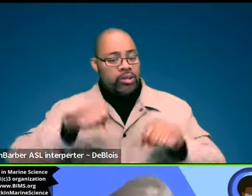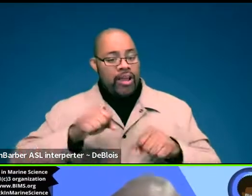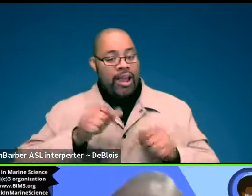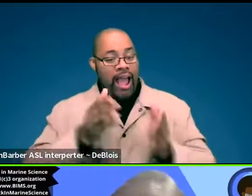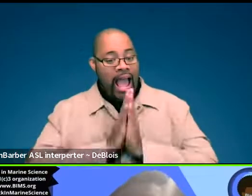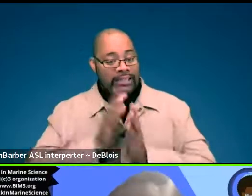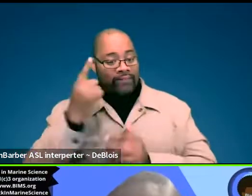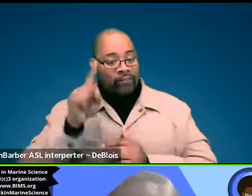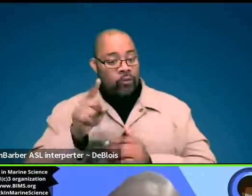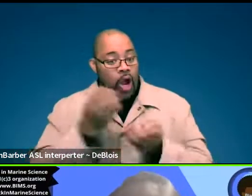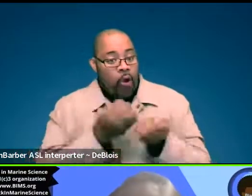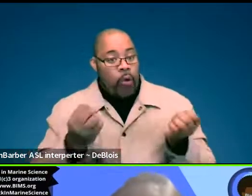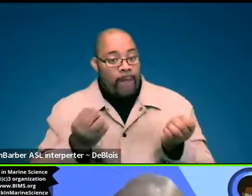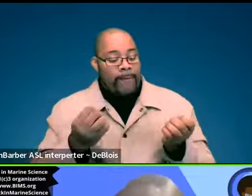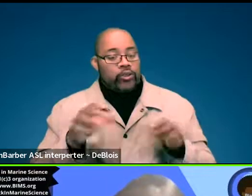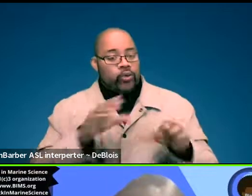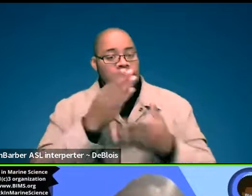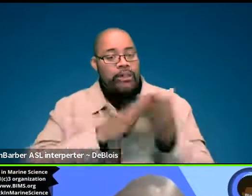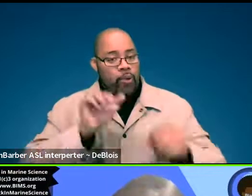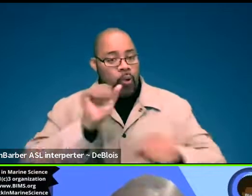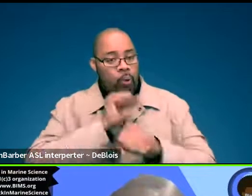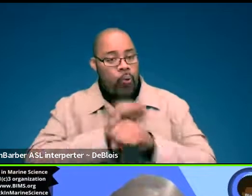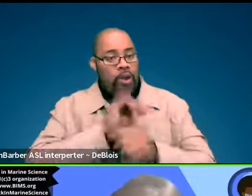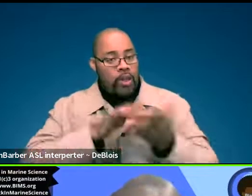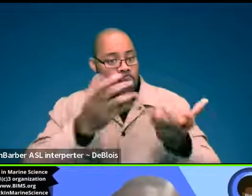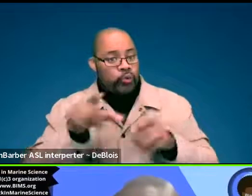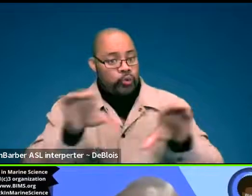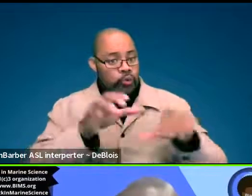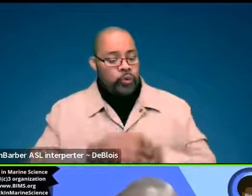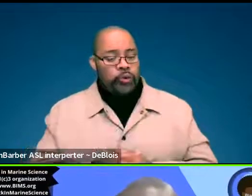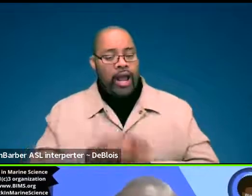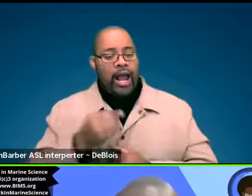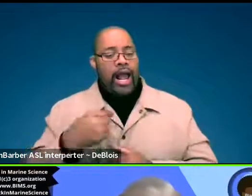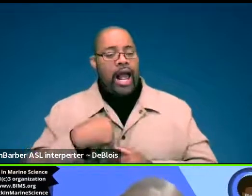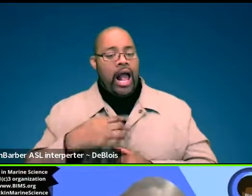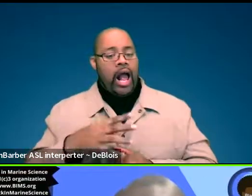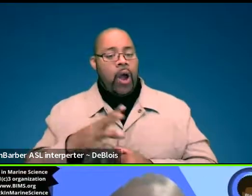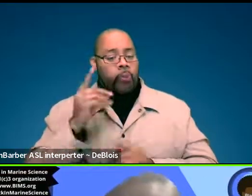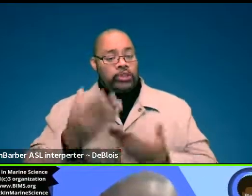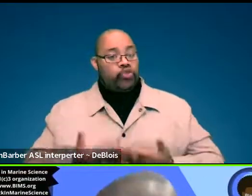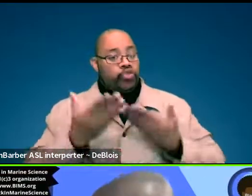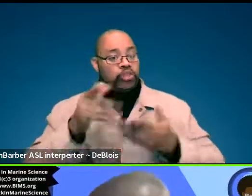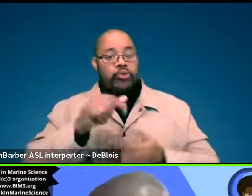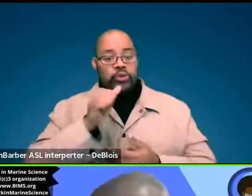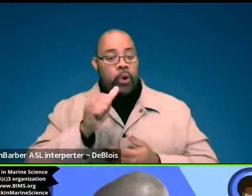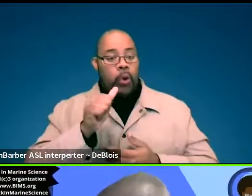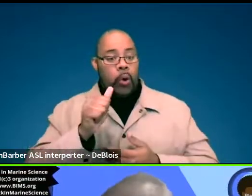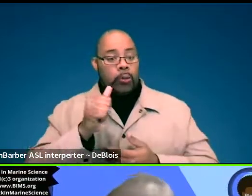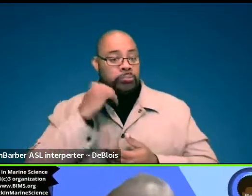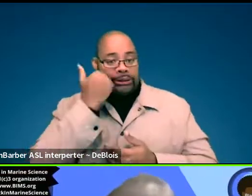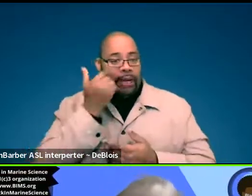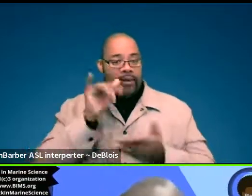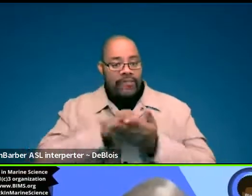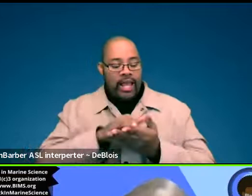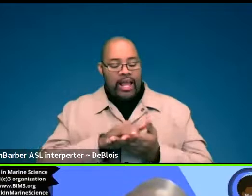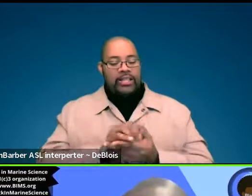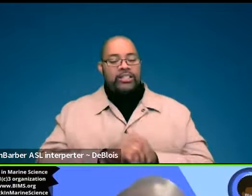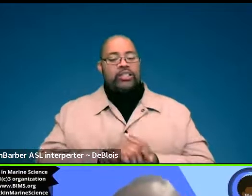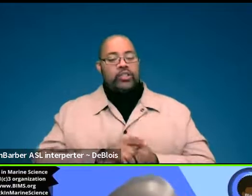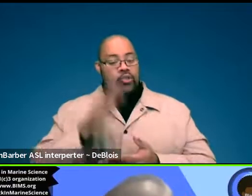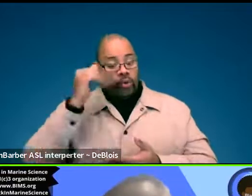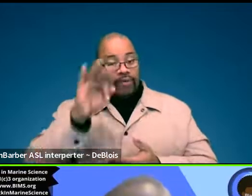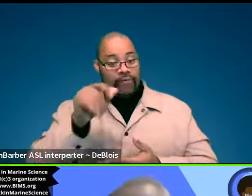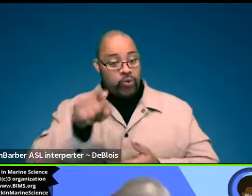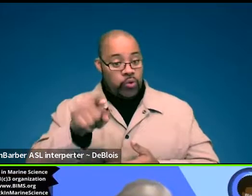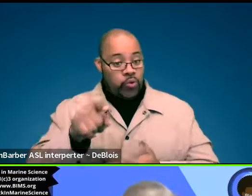ask for equipment to do some of the work that they want you to do. And I would suggest that you don't shy away from that, that if